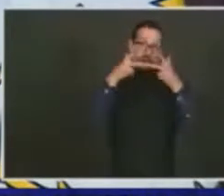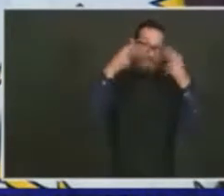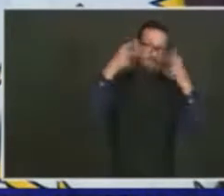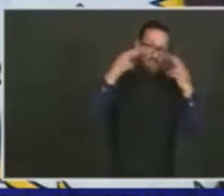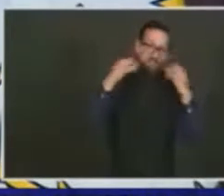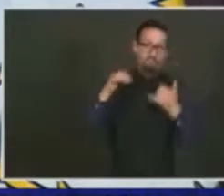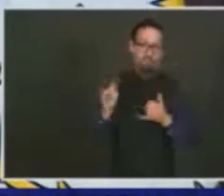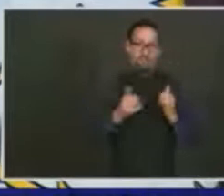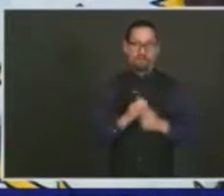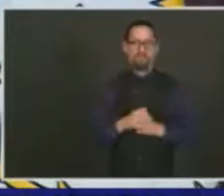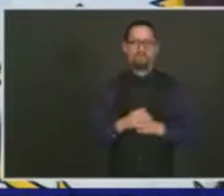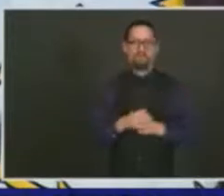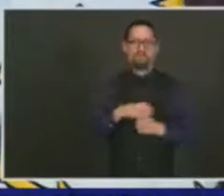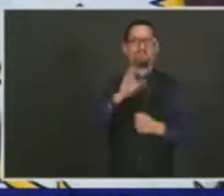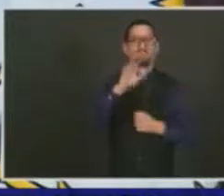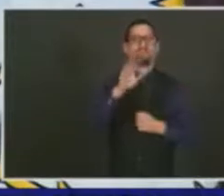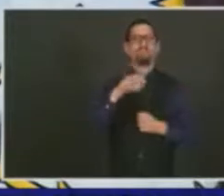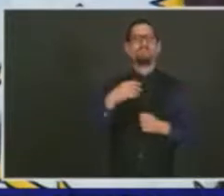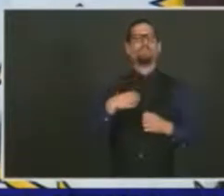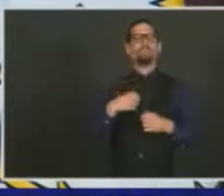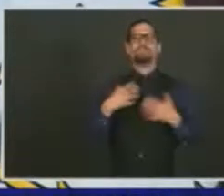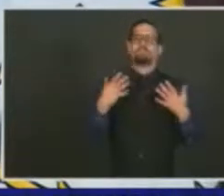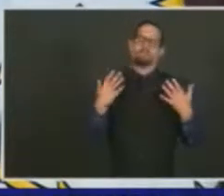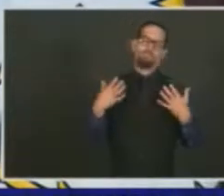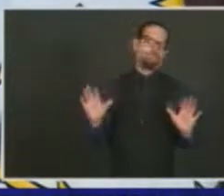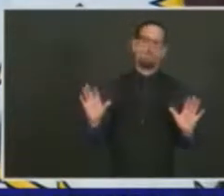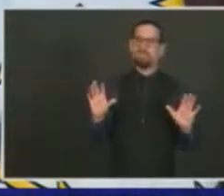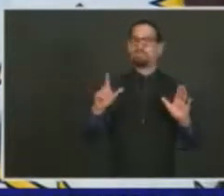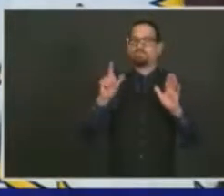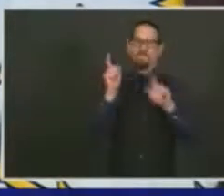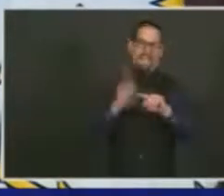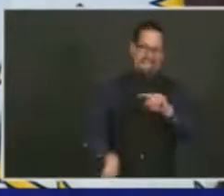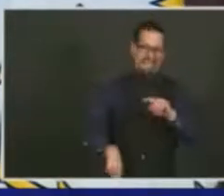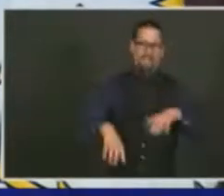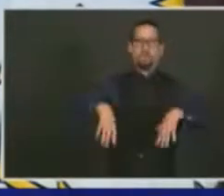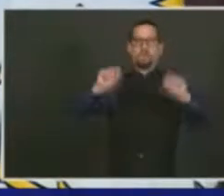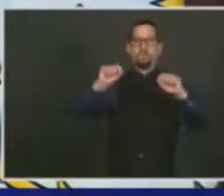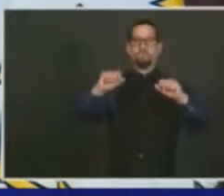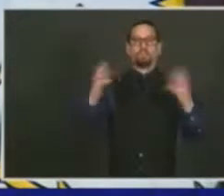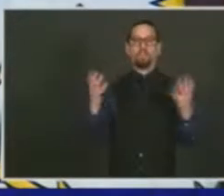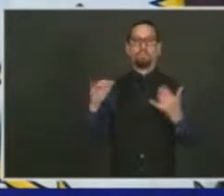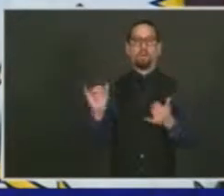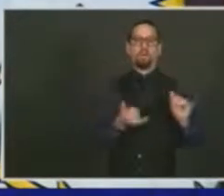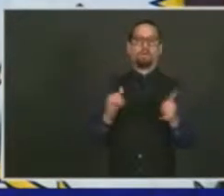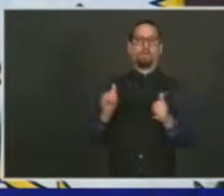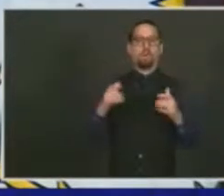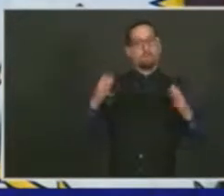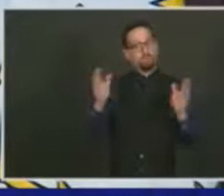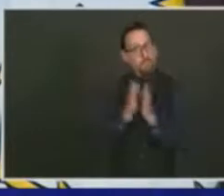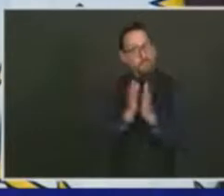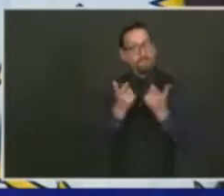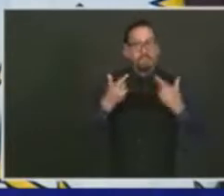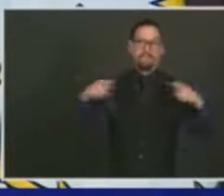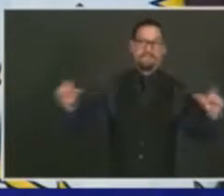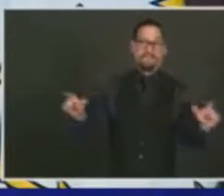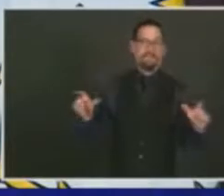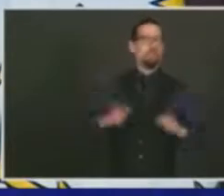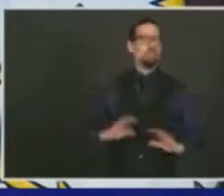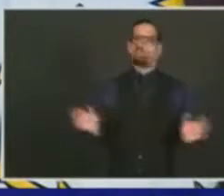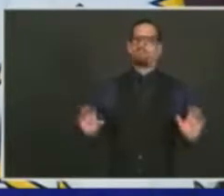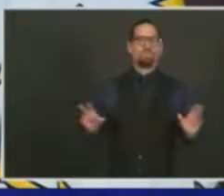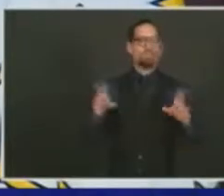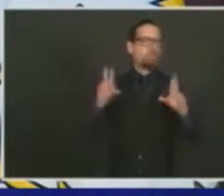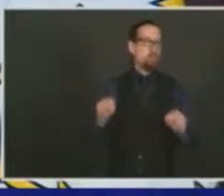of any size. This isn't the year to do it. Don't have folks over to your house for Halloween. Don't go out to